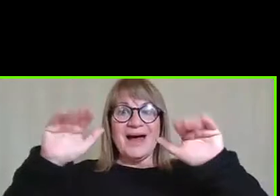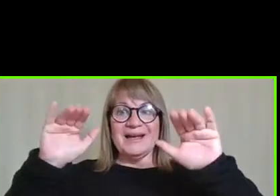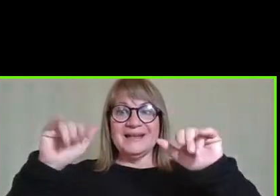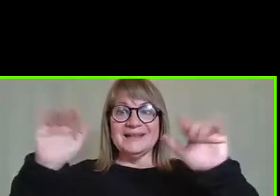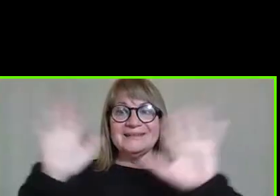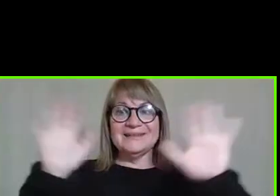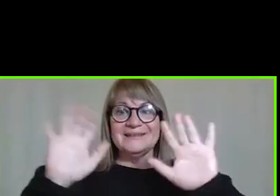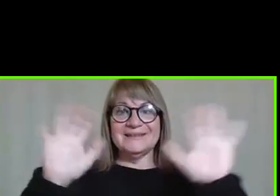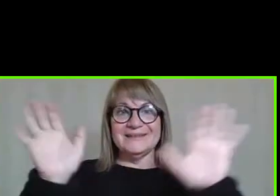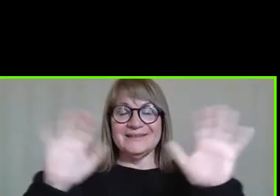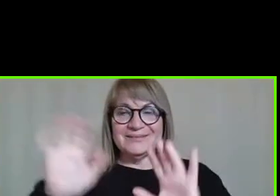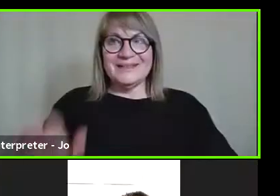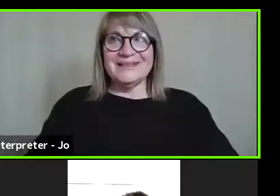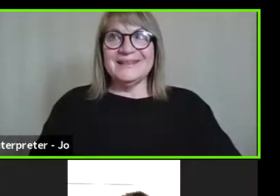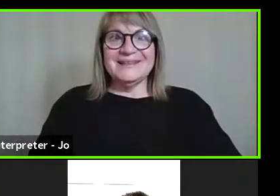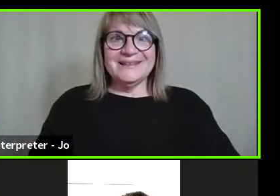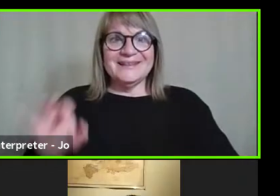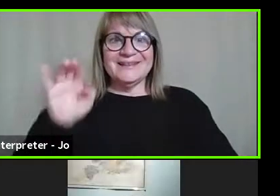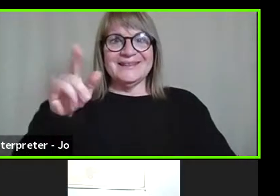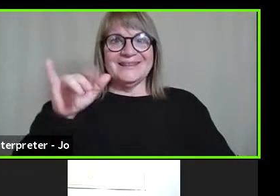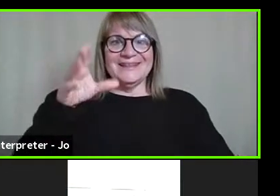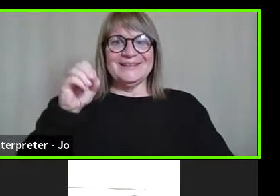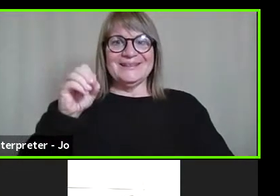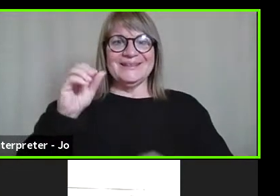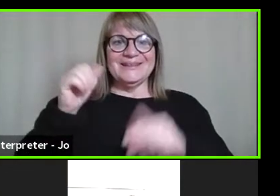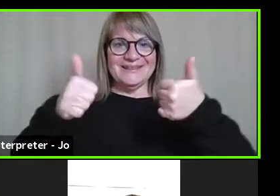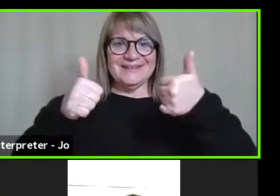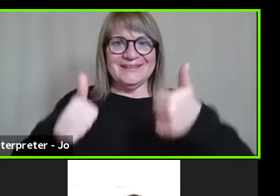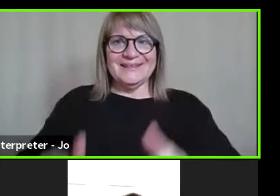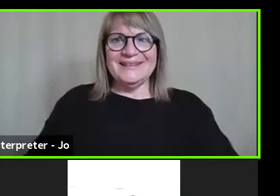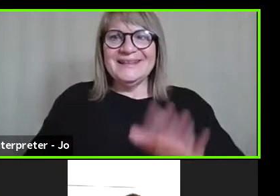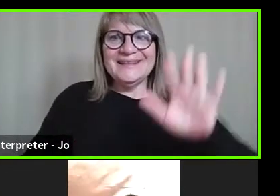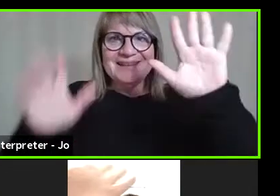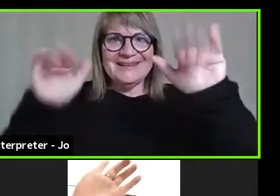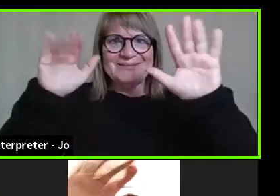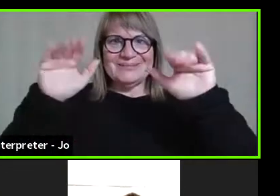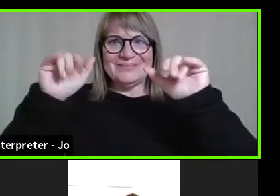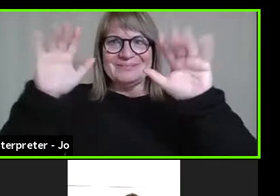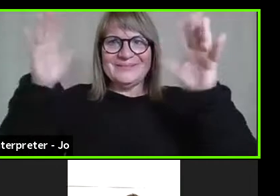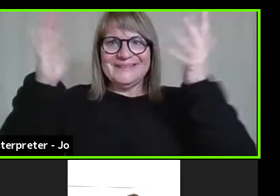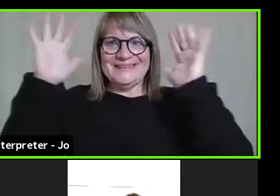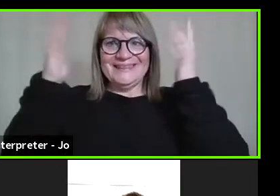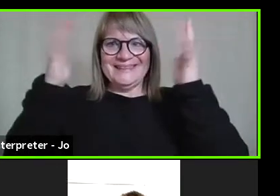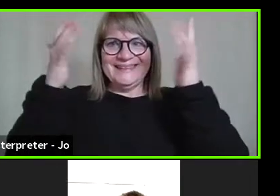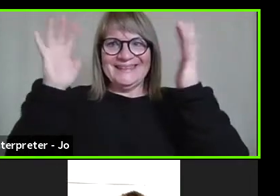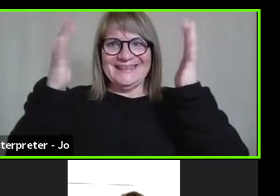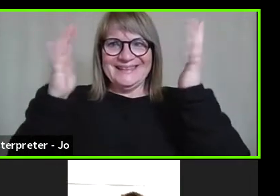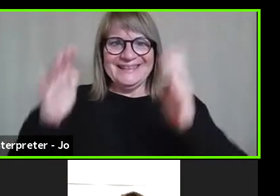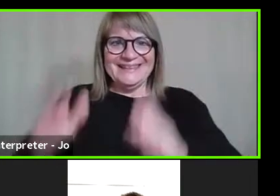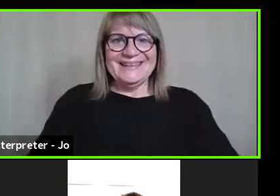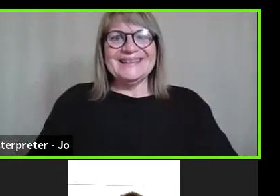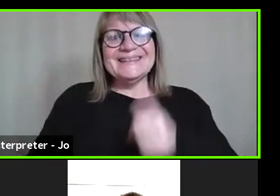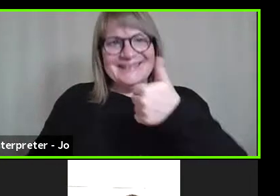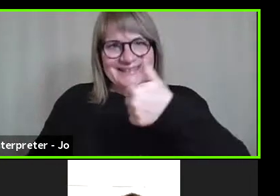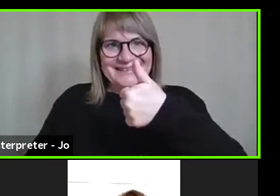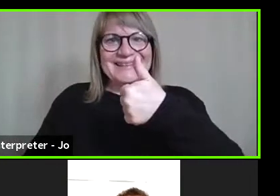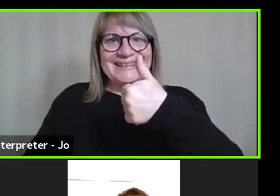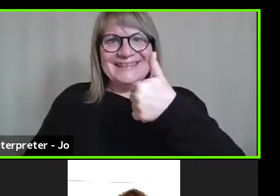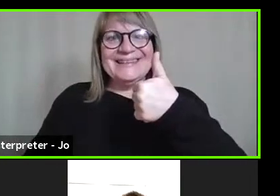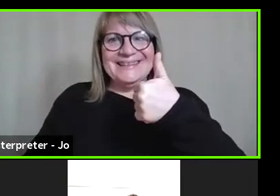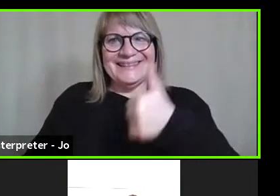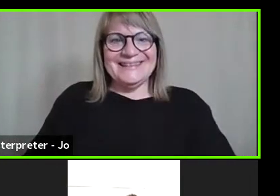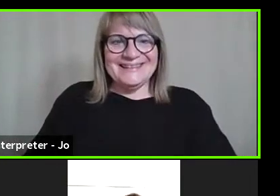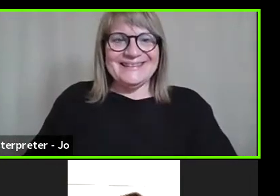you all right joe thanks we did it yeah thank you interpreters well